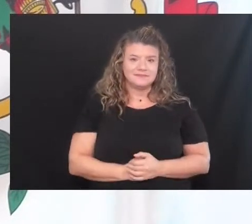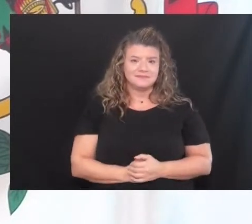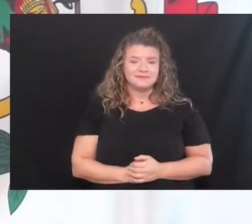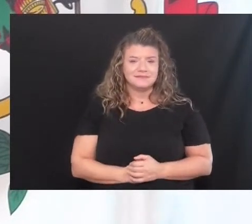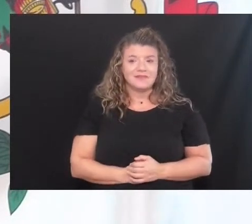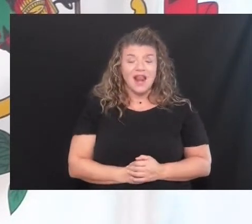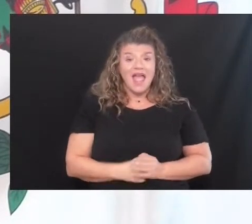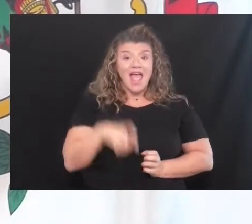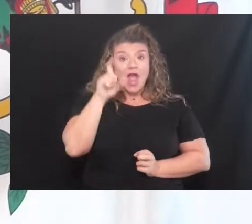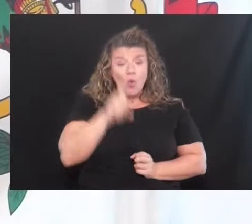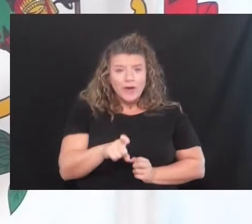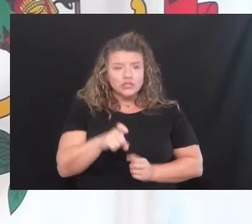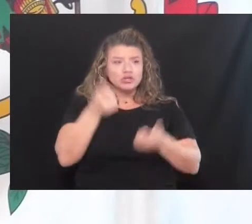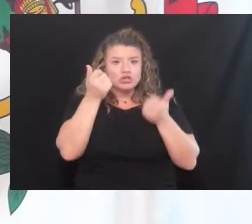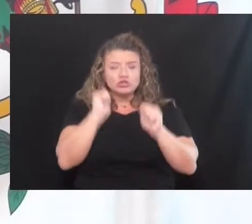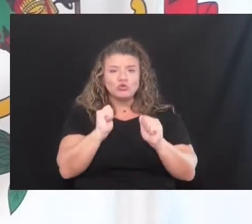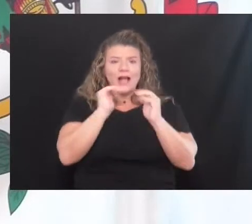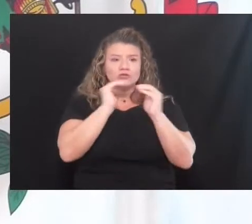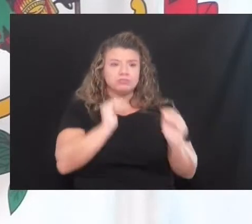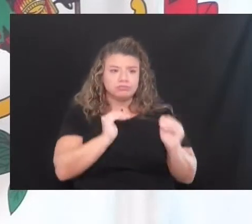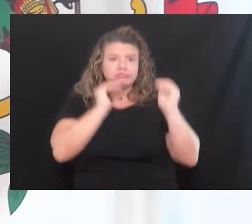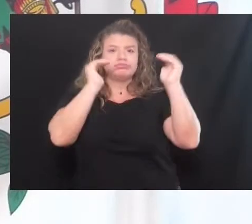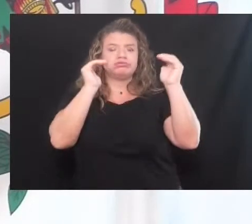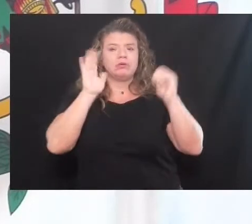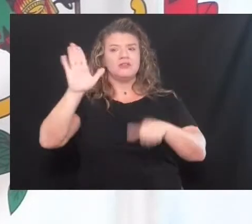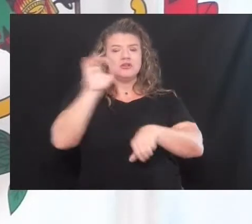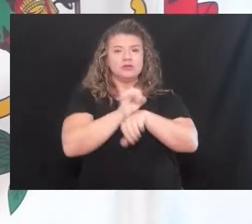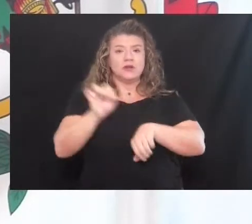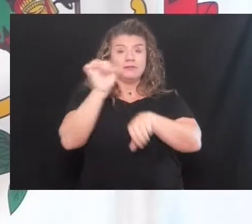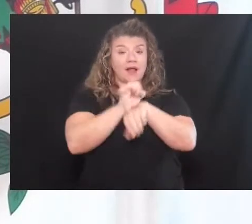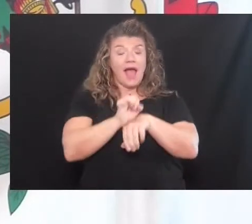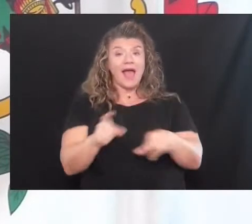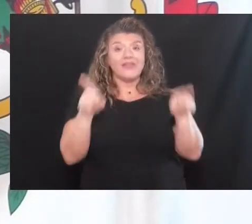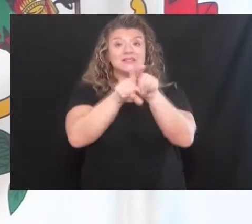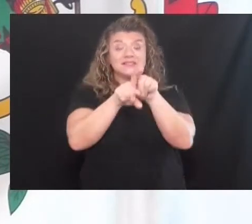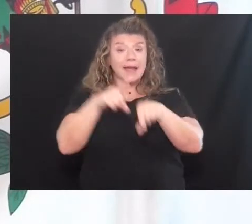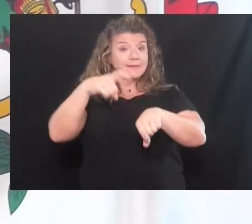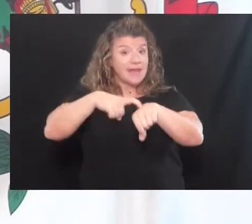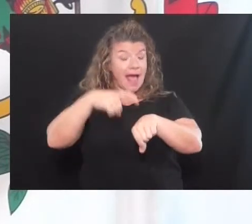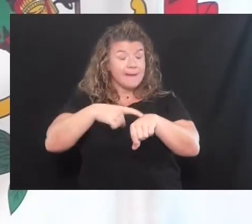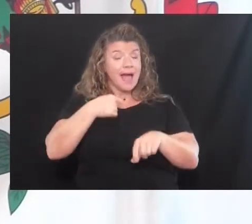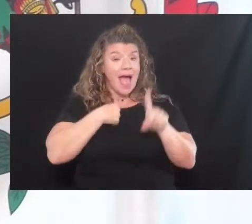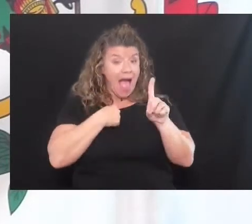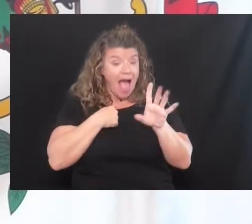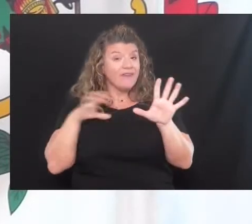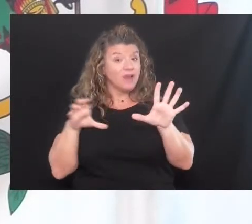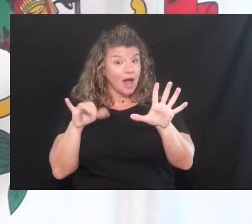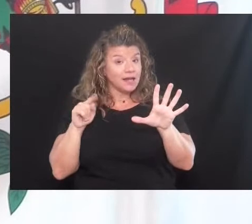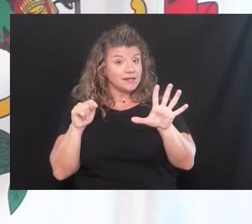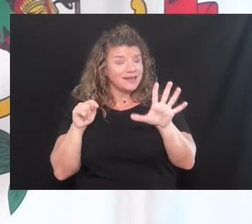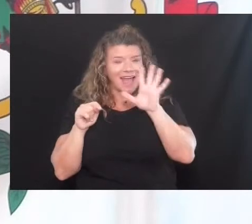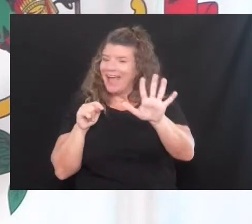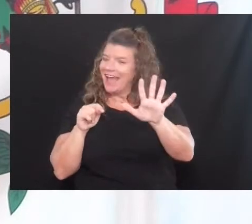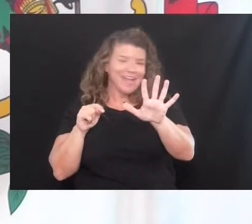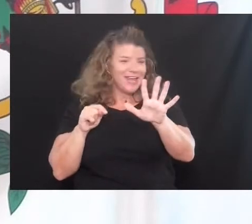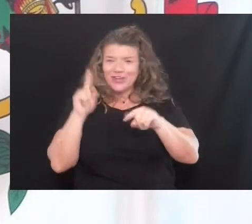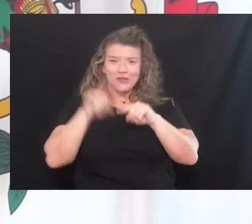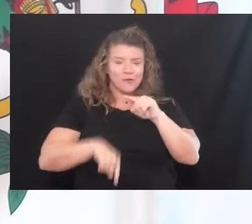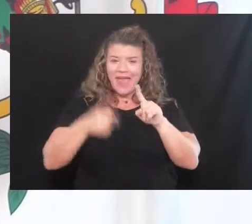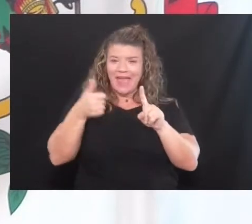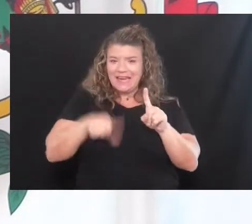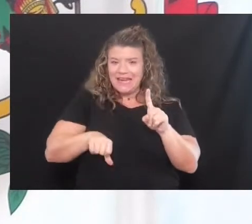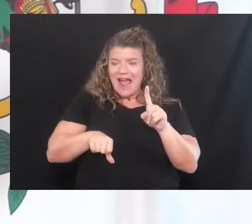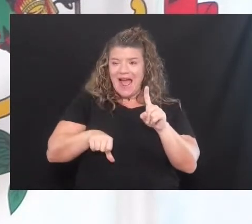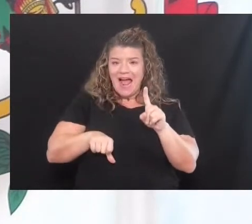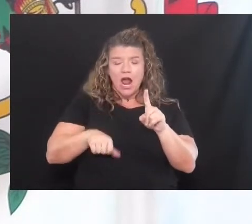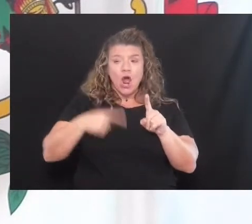should try to perpetuate their industry while at the same time, and I have done this, you can't deny this in any way,